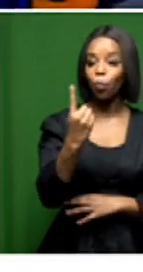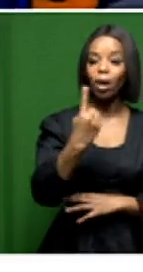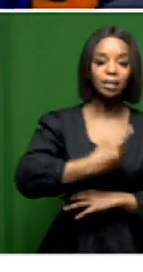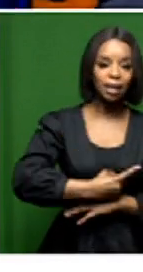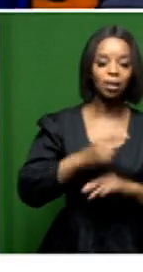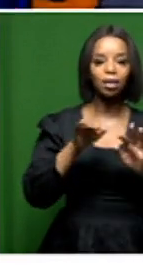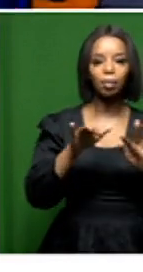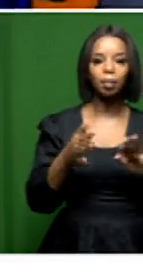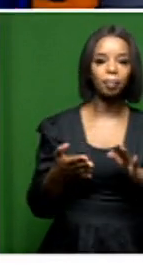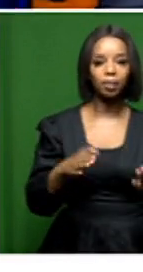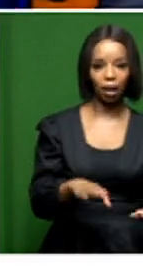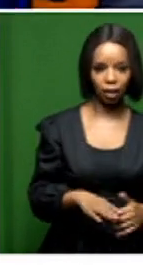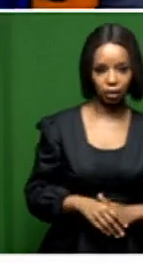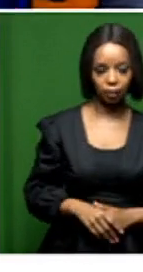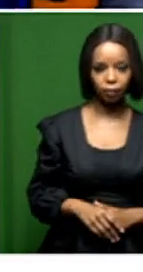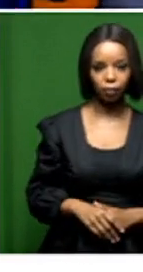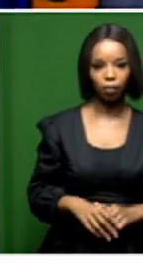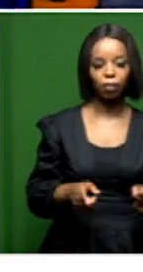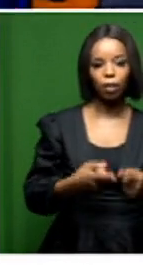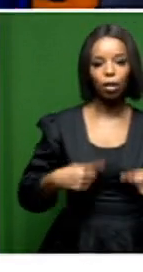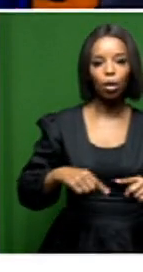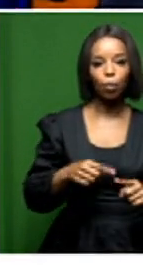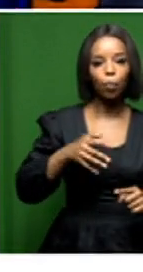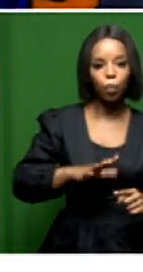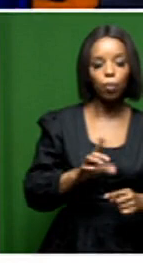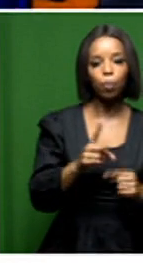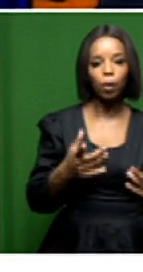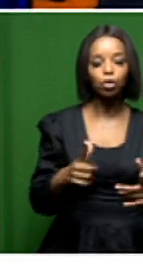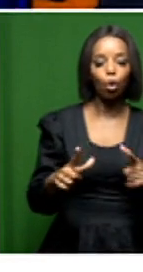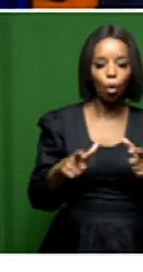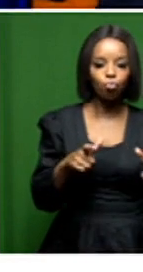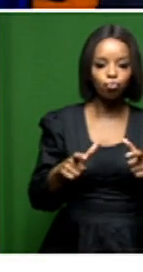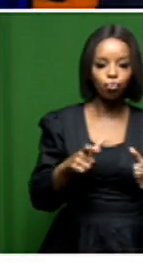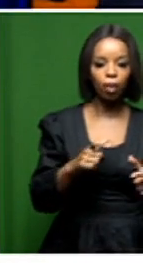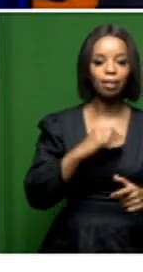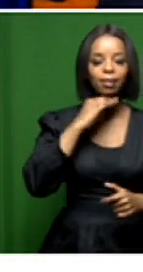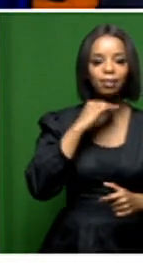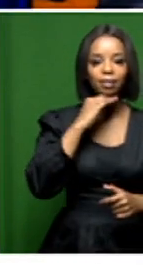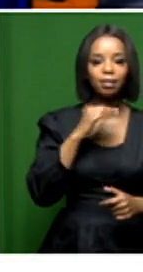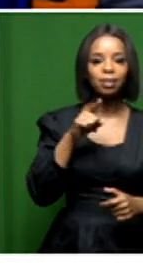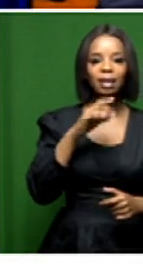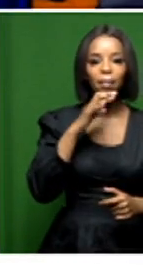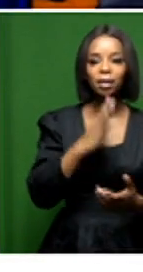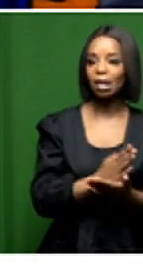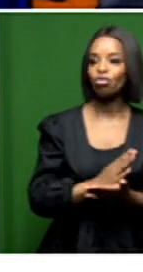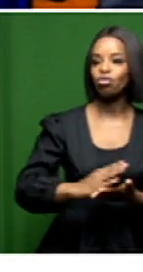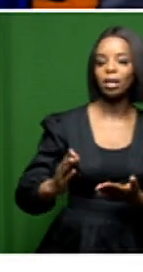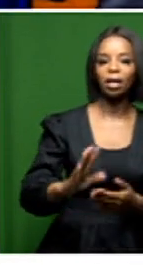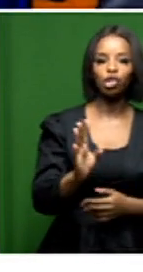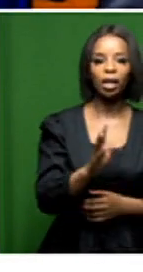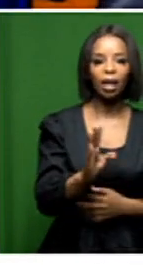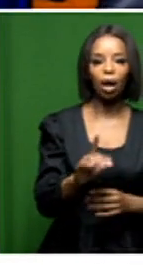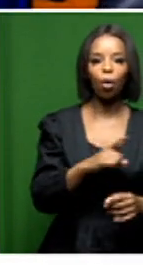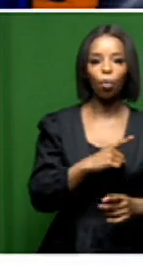Where we want to be is that sufficient control, and control we mean not eradication, like we did with smallpox,